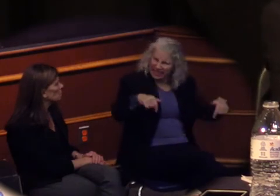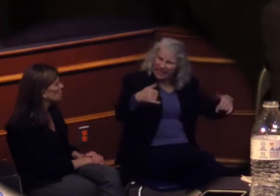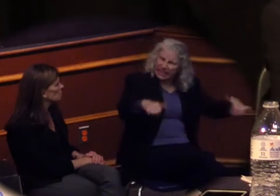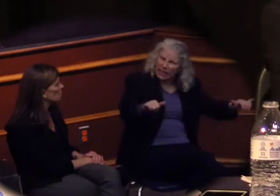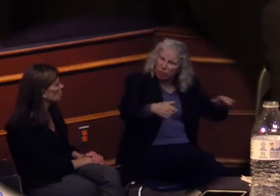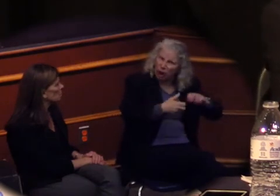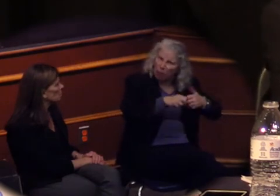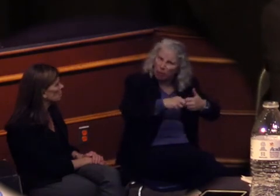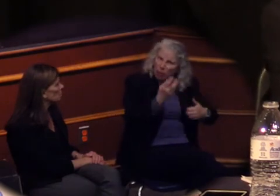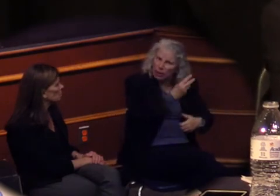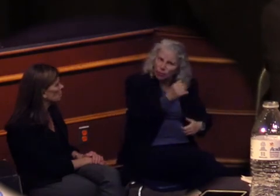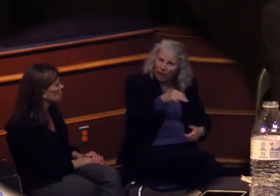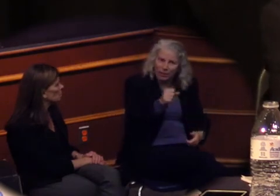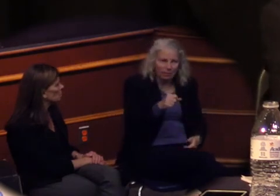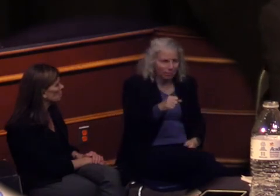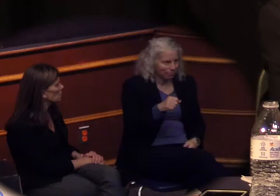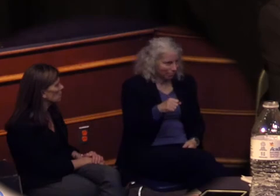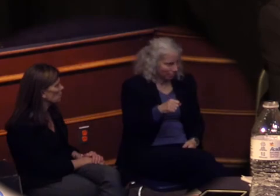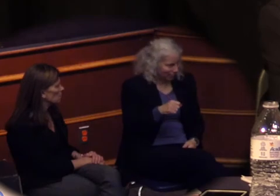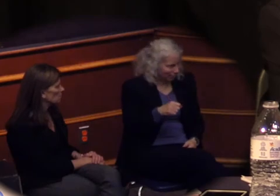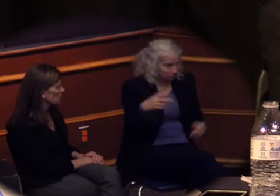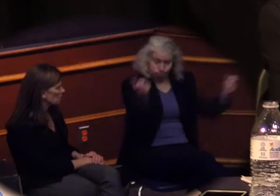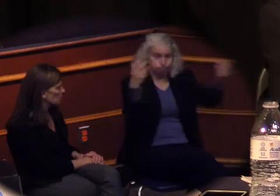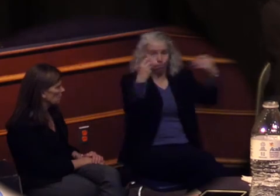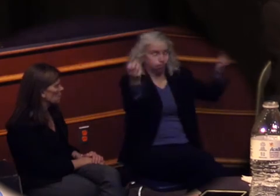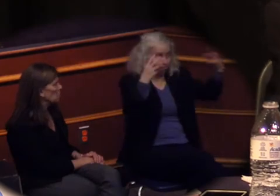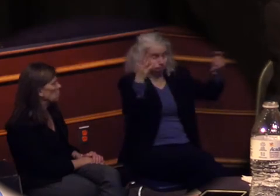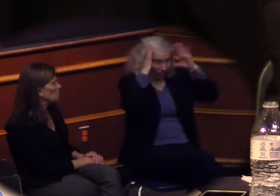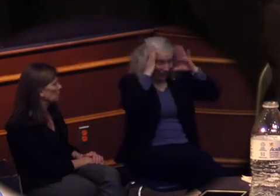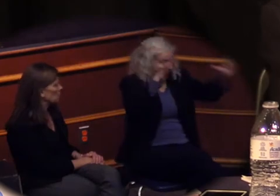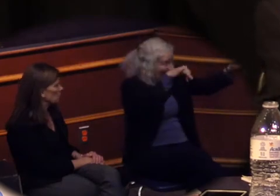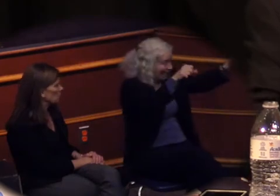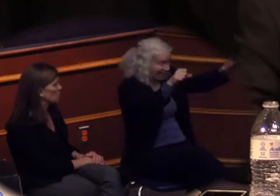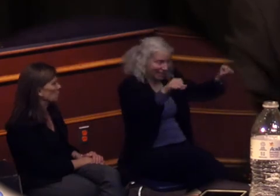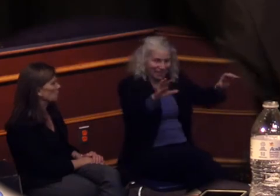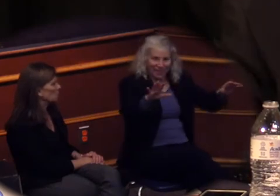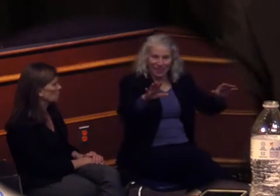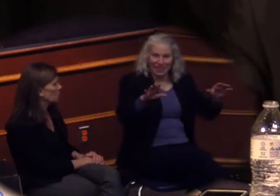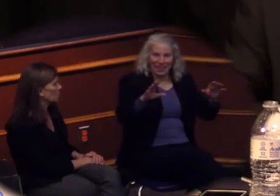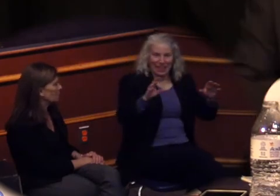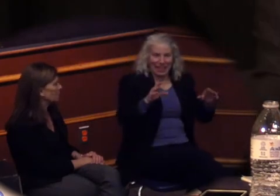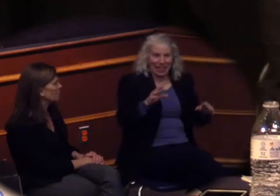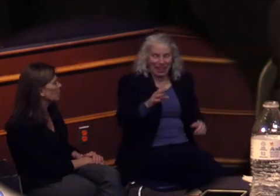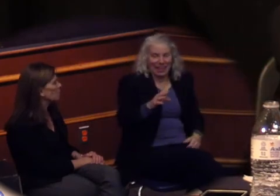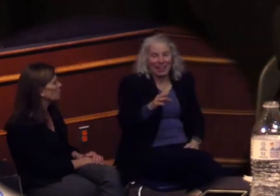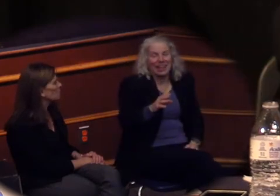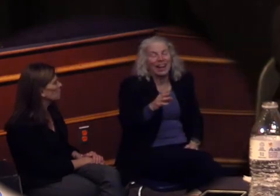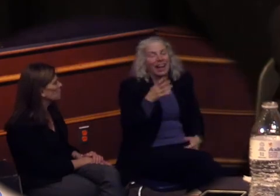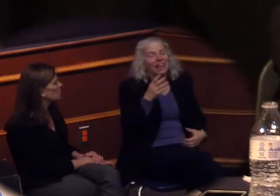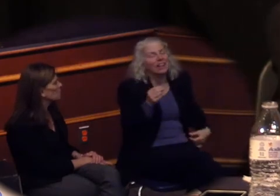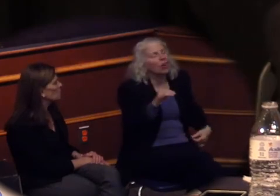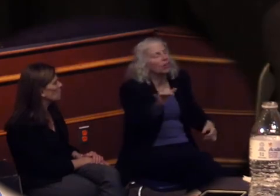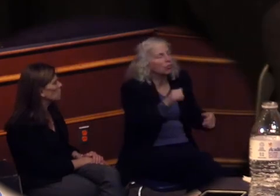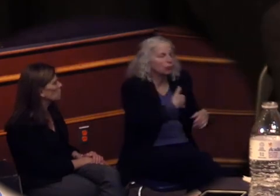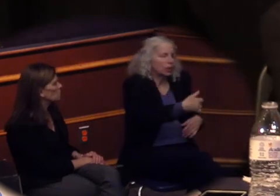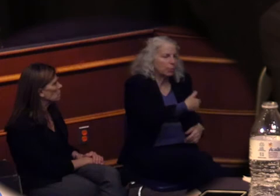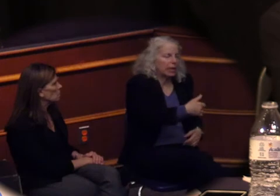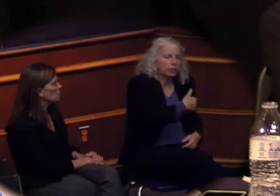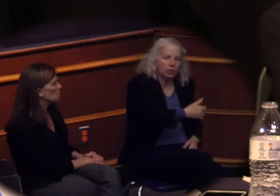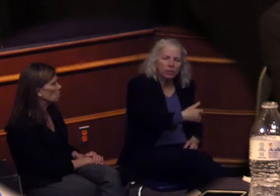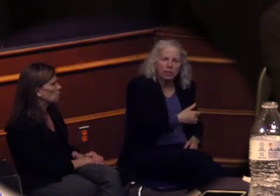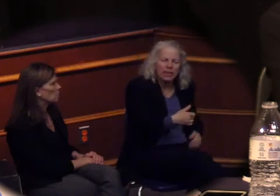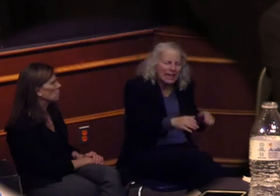problem in Western Mass? And I got 70 people going, yes! And also the problem of transportation. These